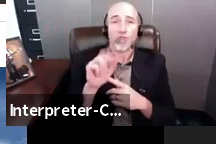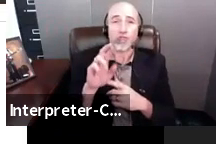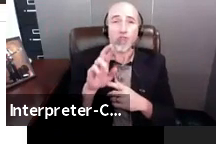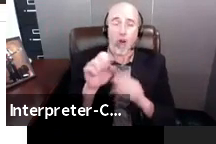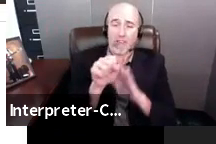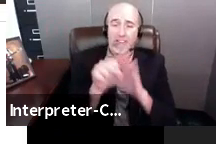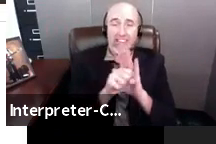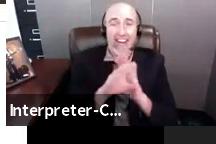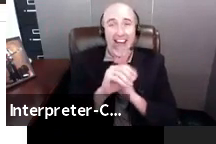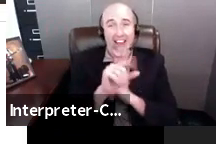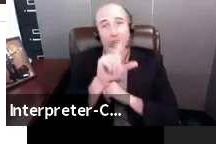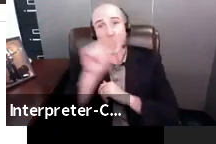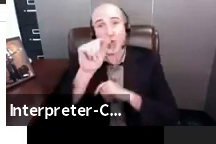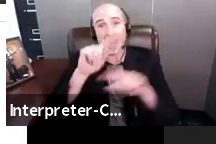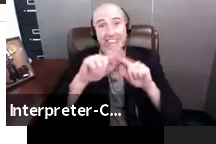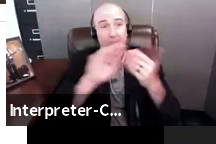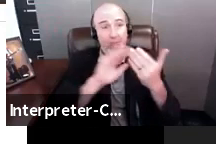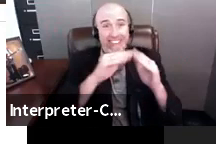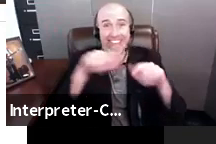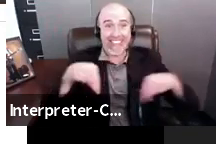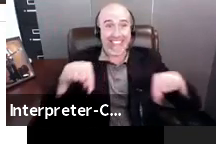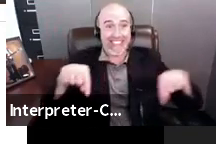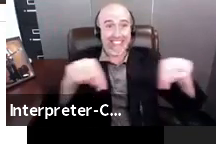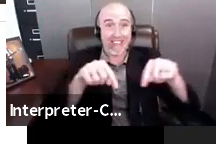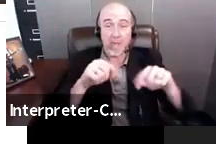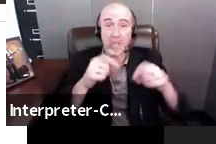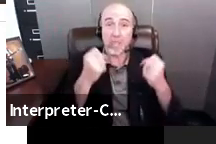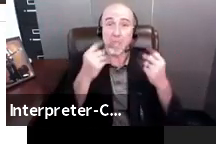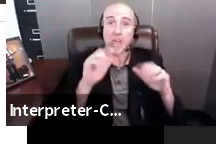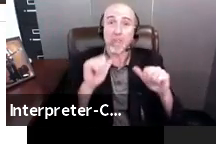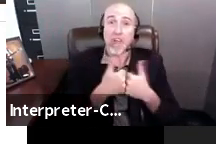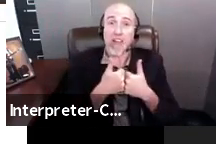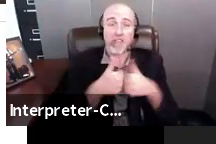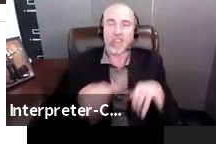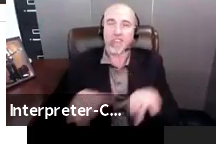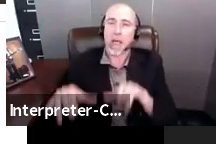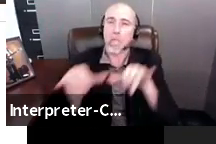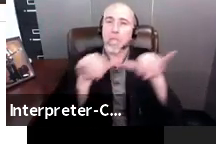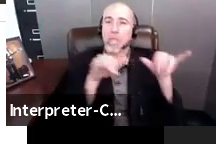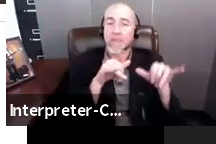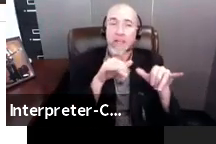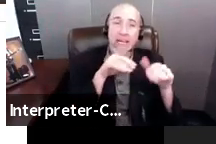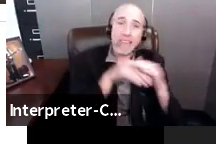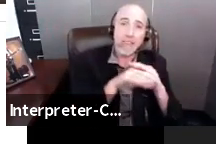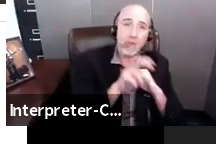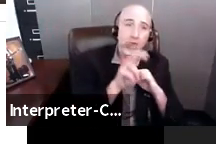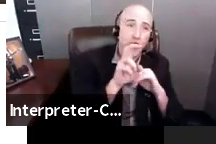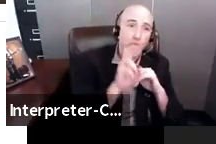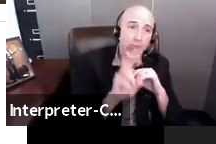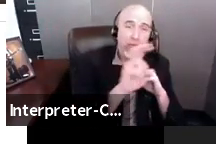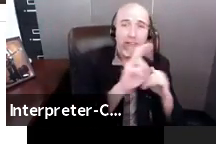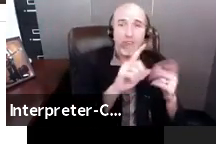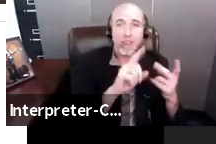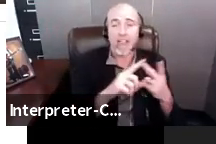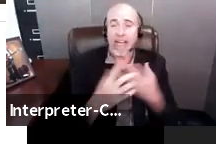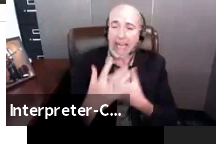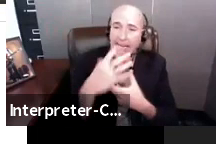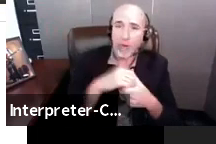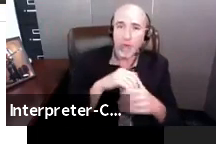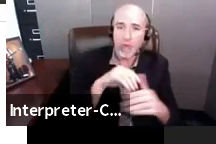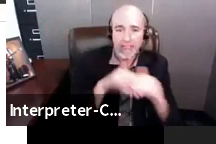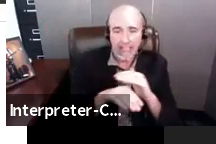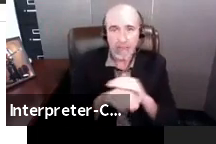20 cities we heard from, many of the challenges are the same: challenges of accessible transportation, inclusive,